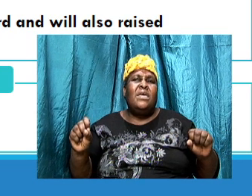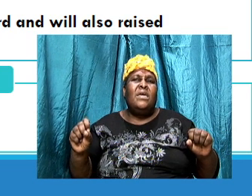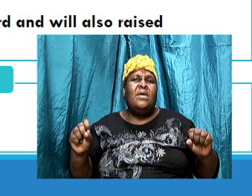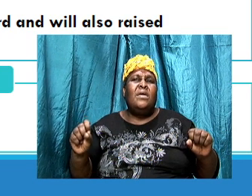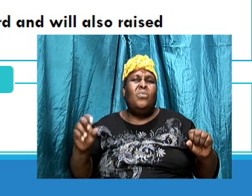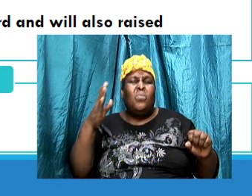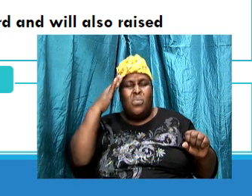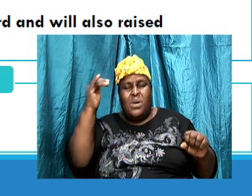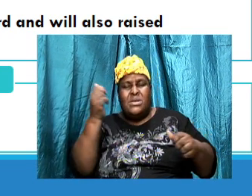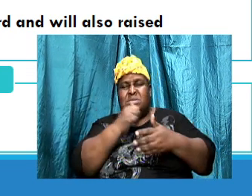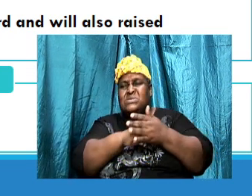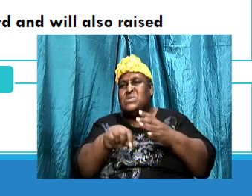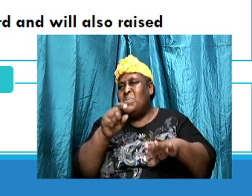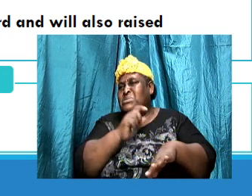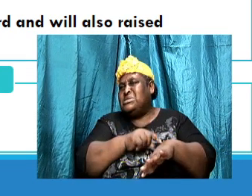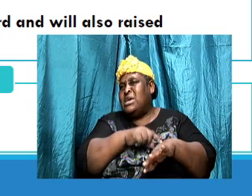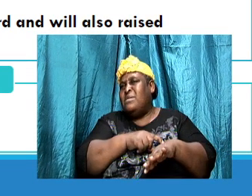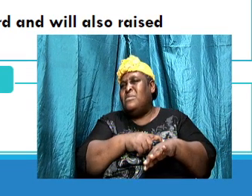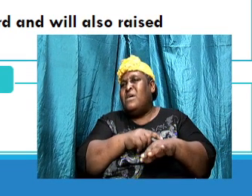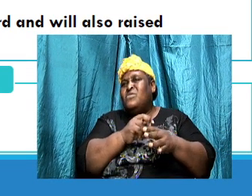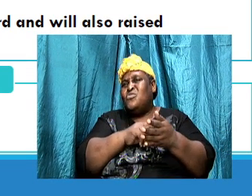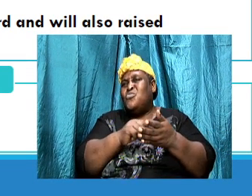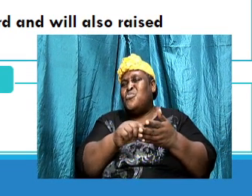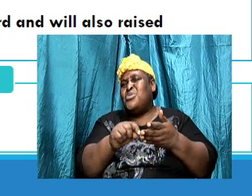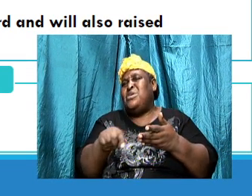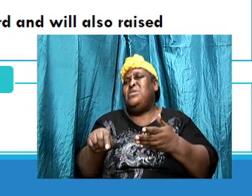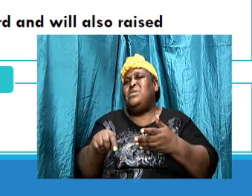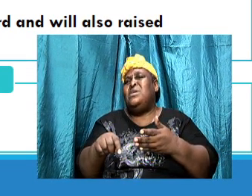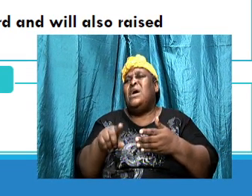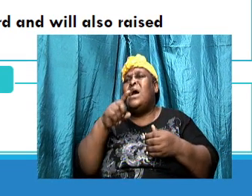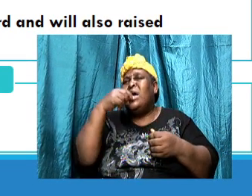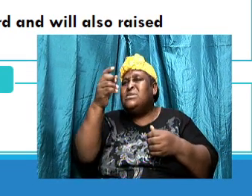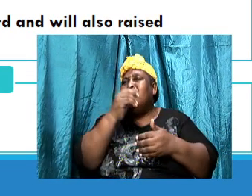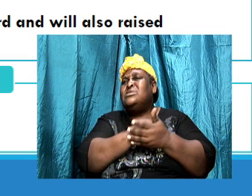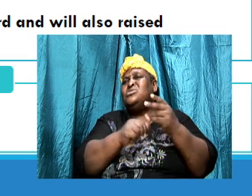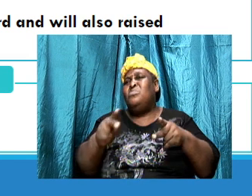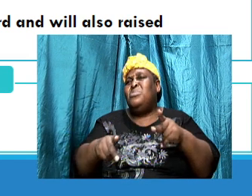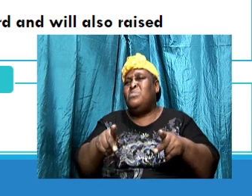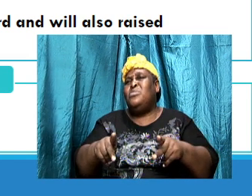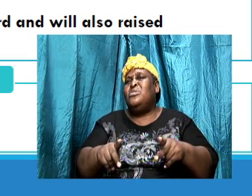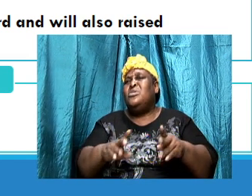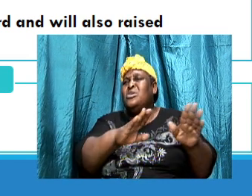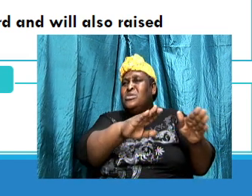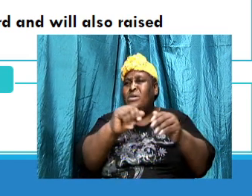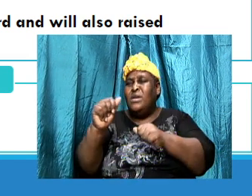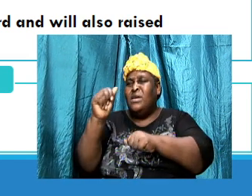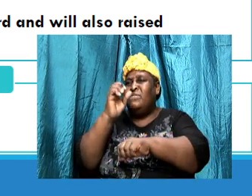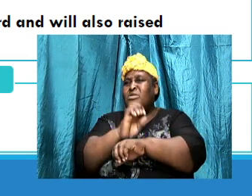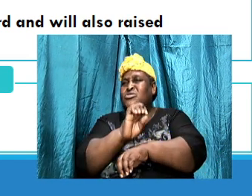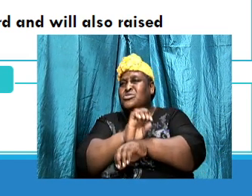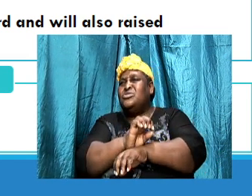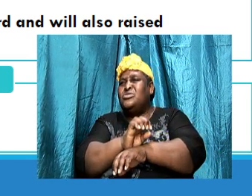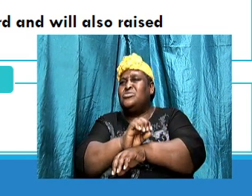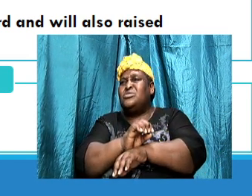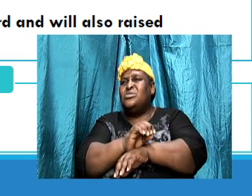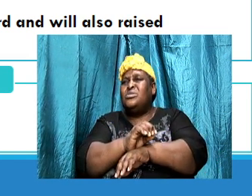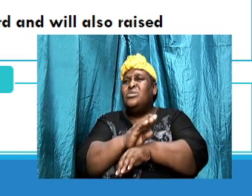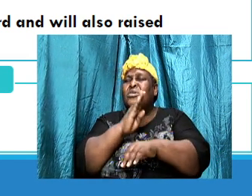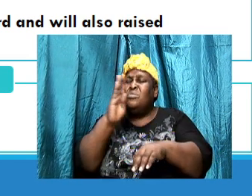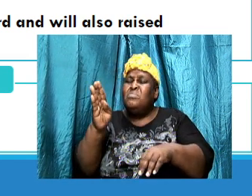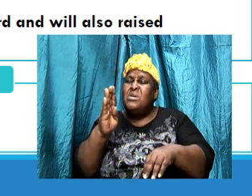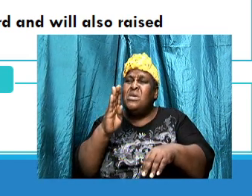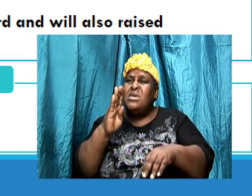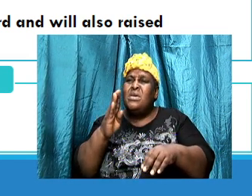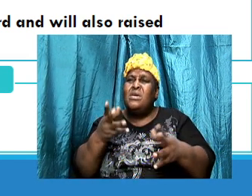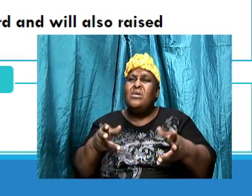is something that some persons view here, you know, that it actually could be applied to